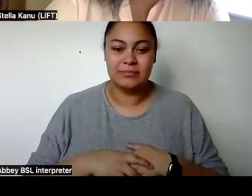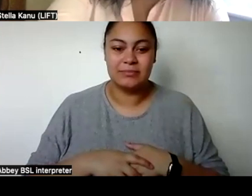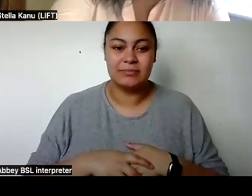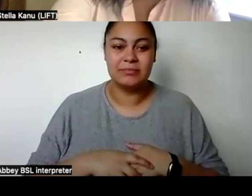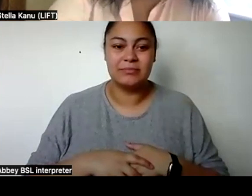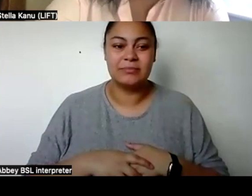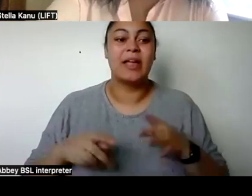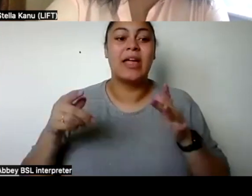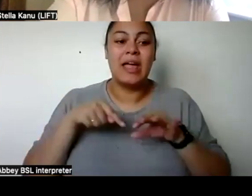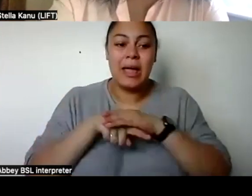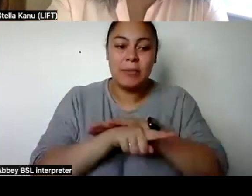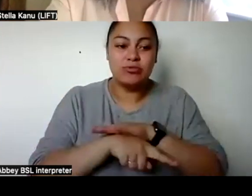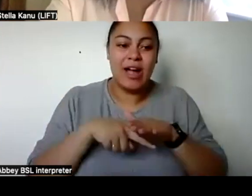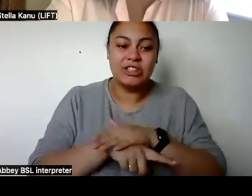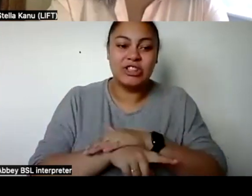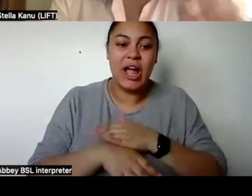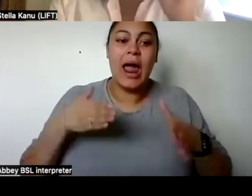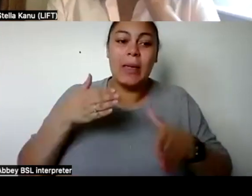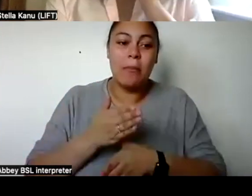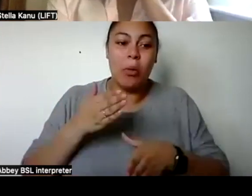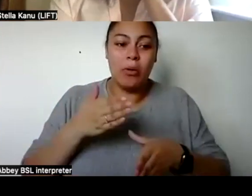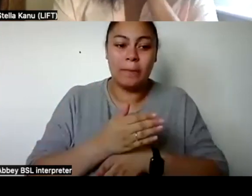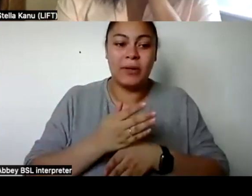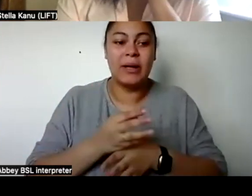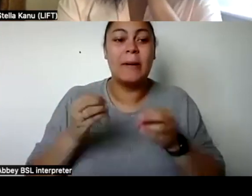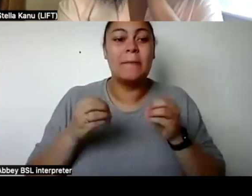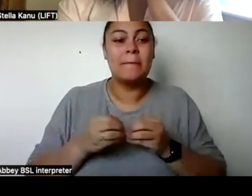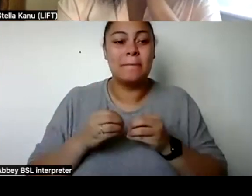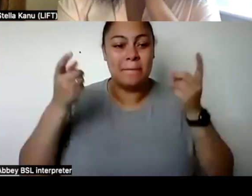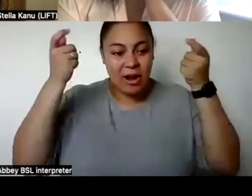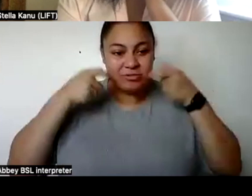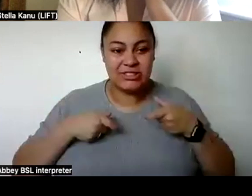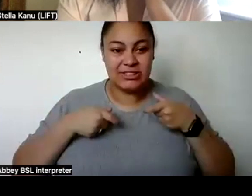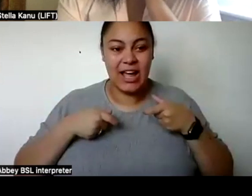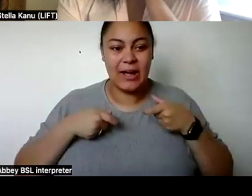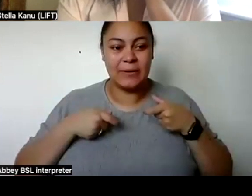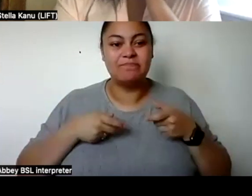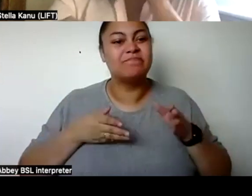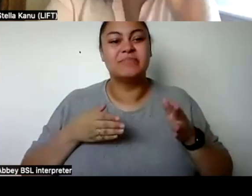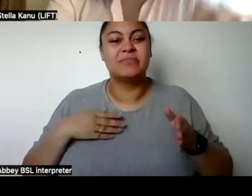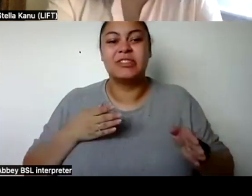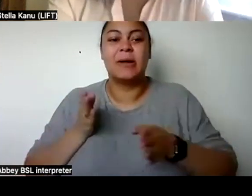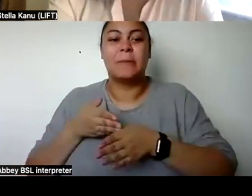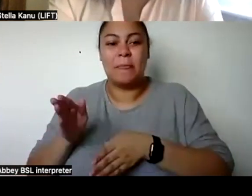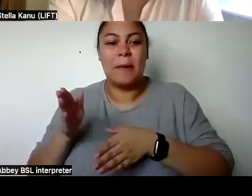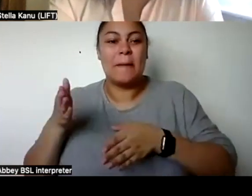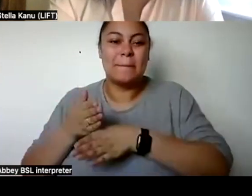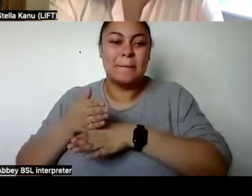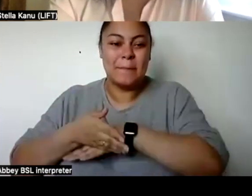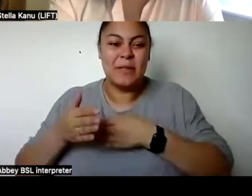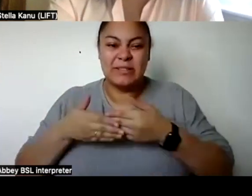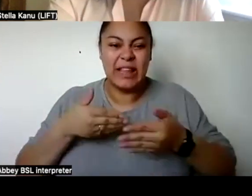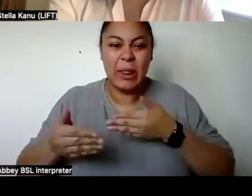Employment Barrister Eva Doerr is dealing with an urgent human rights immigration case in